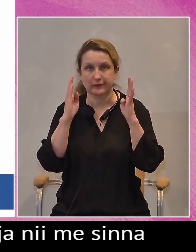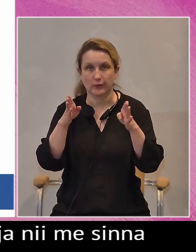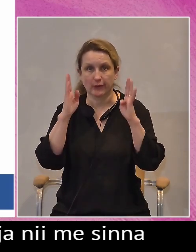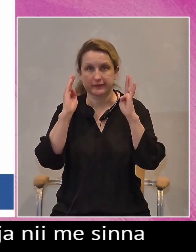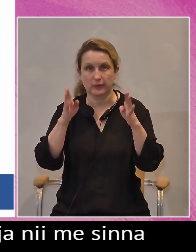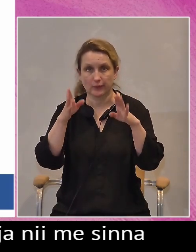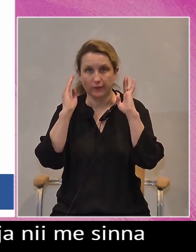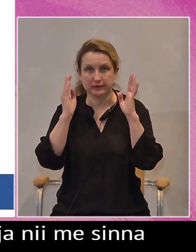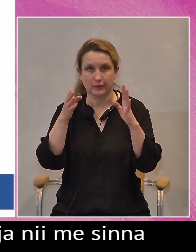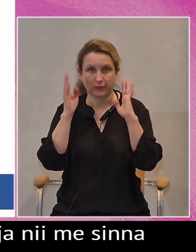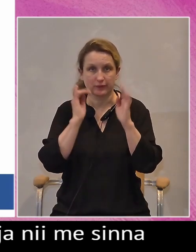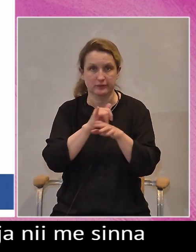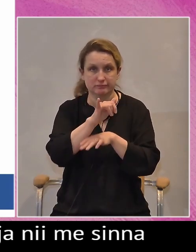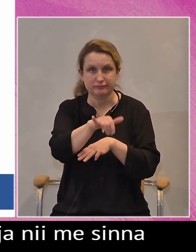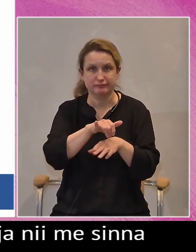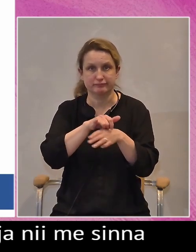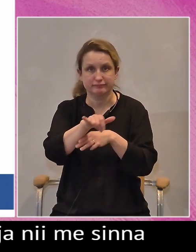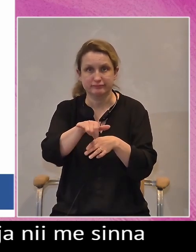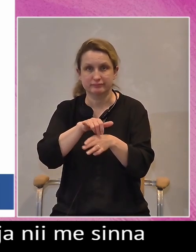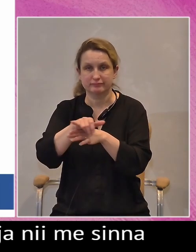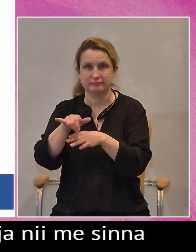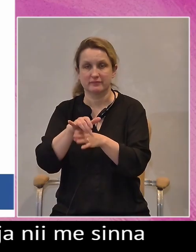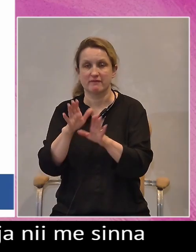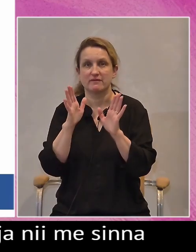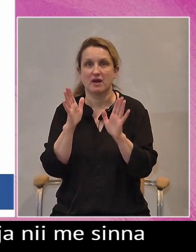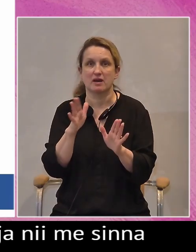from the endless hospital